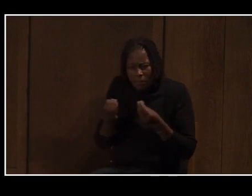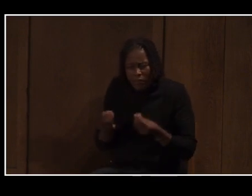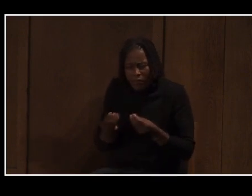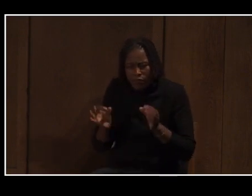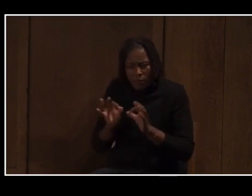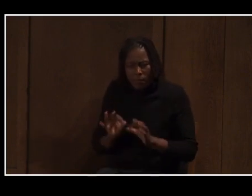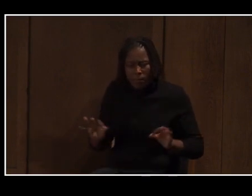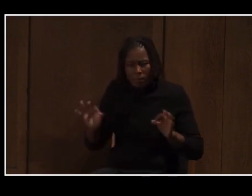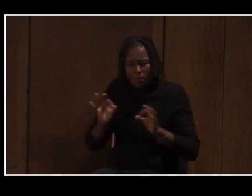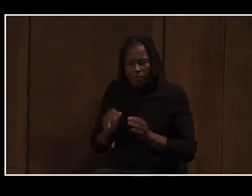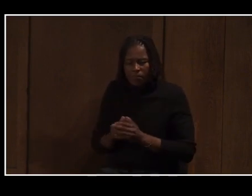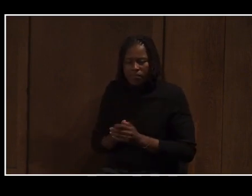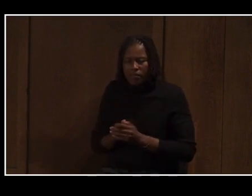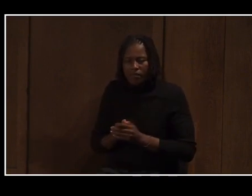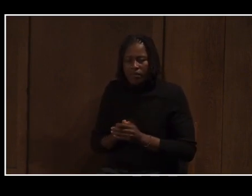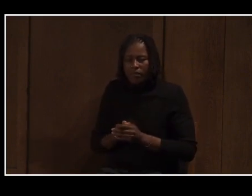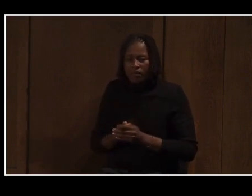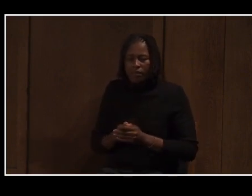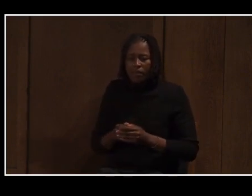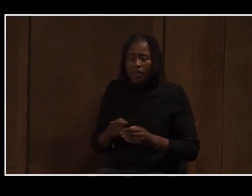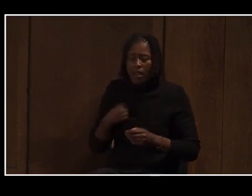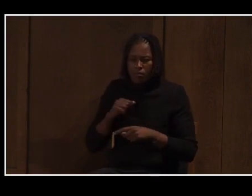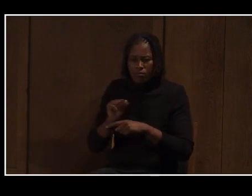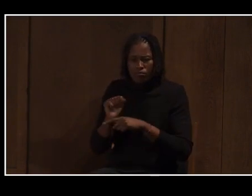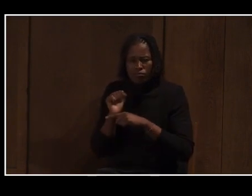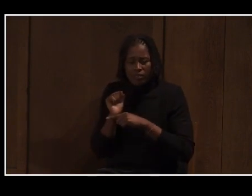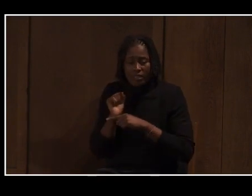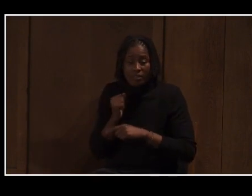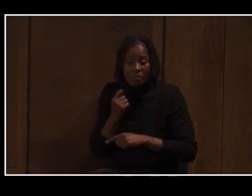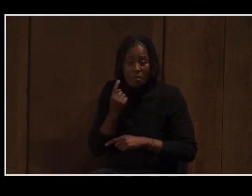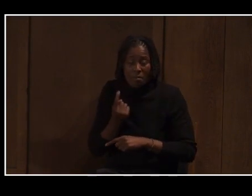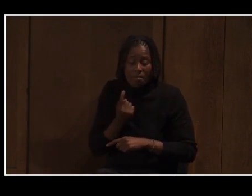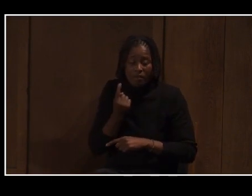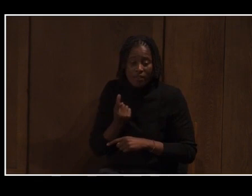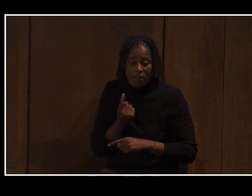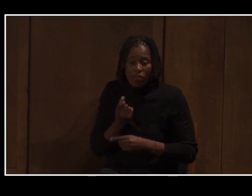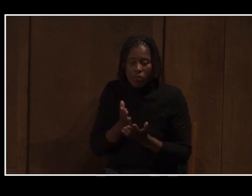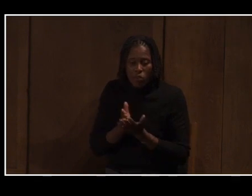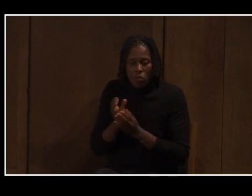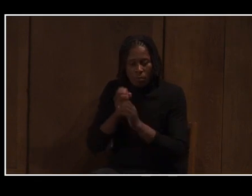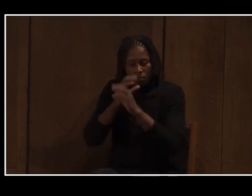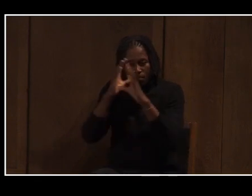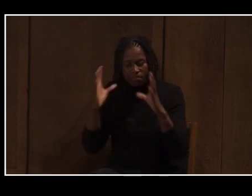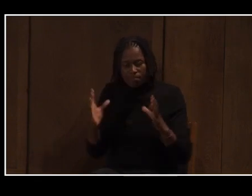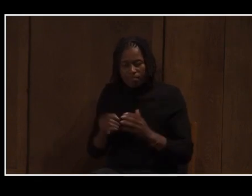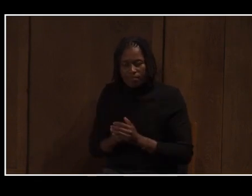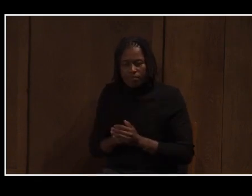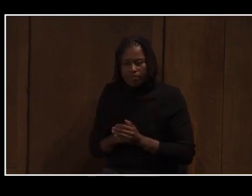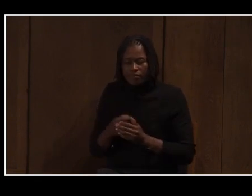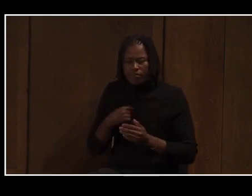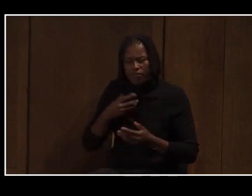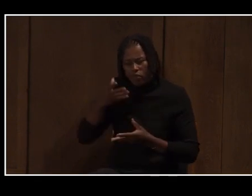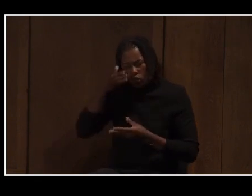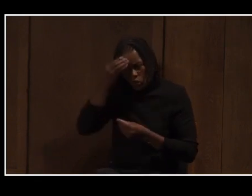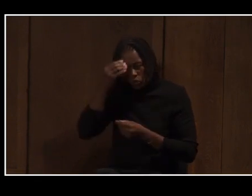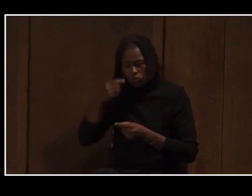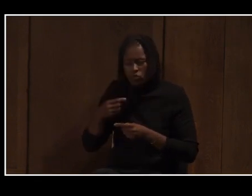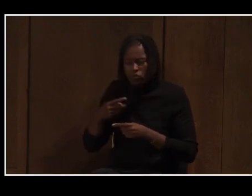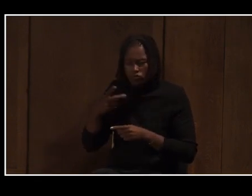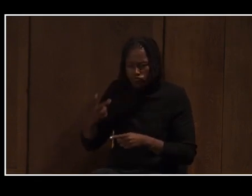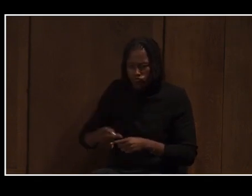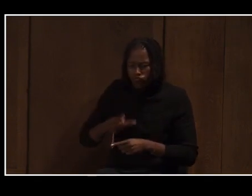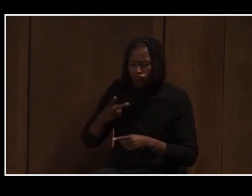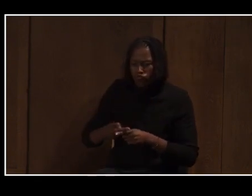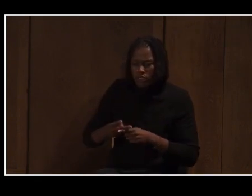line a protective coat of imagination. I have learned to give birth to myself over and over again with my black